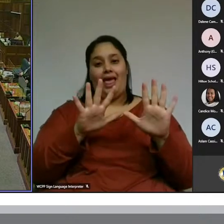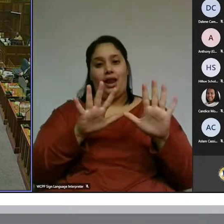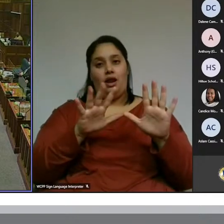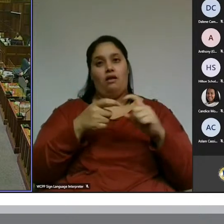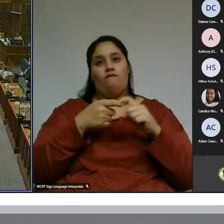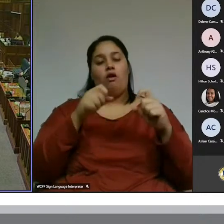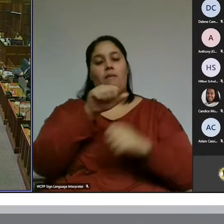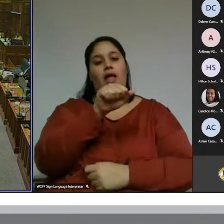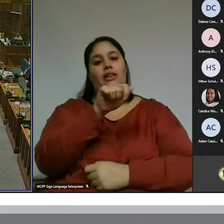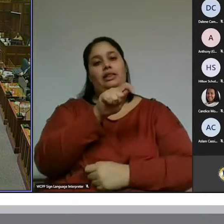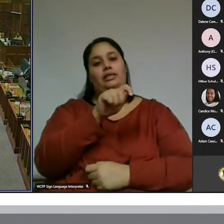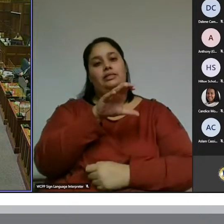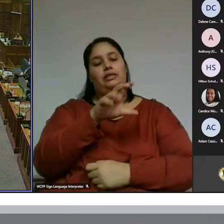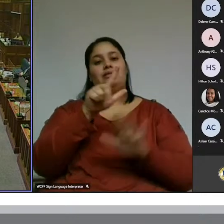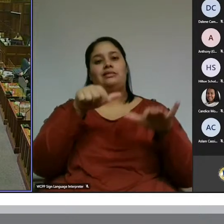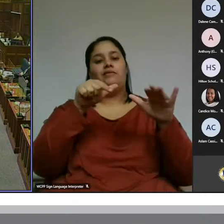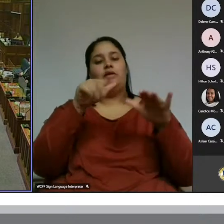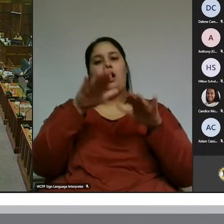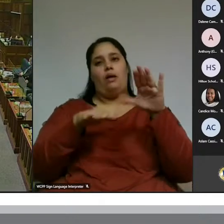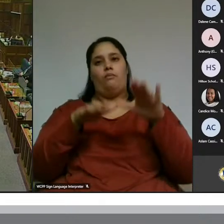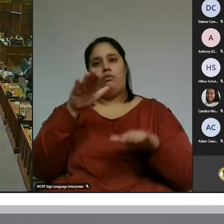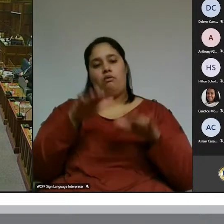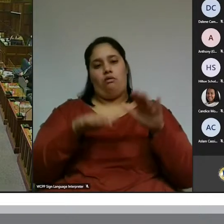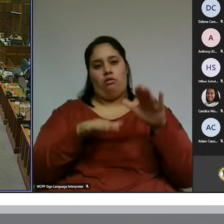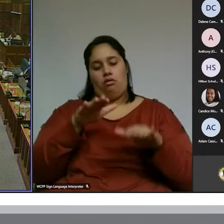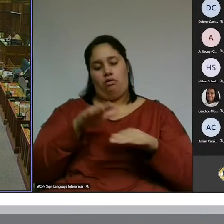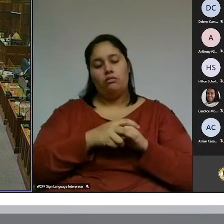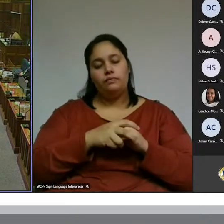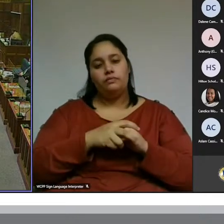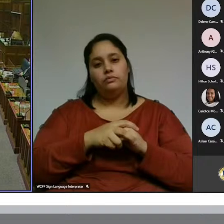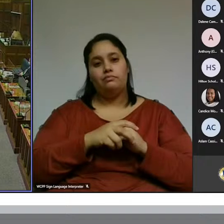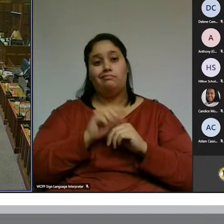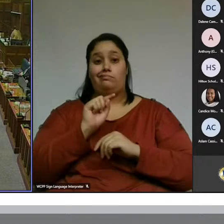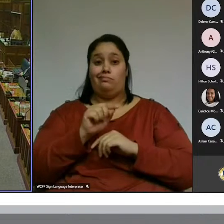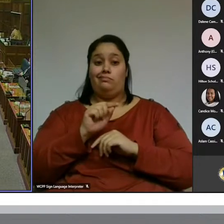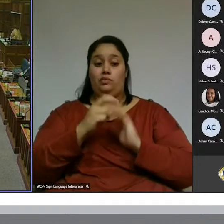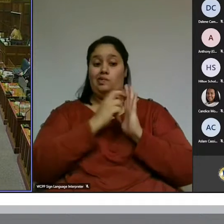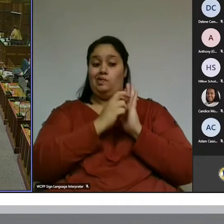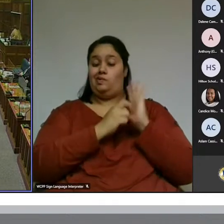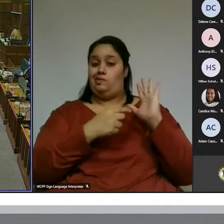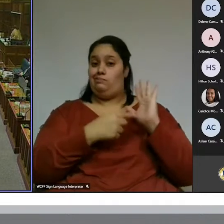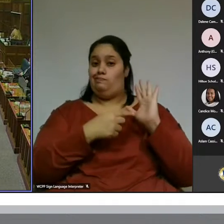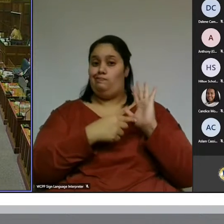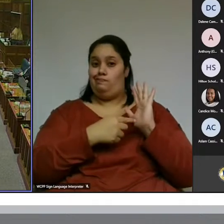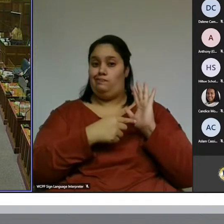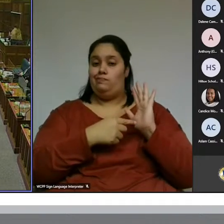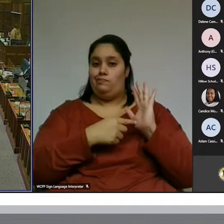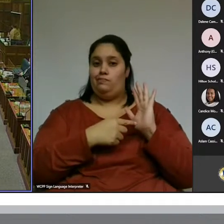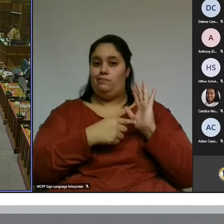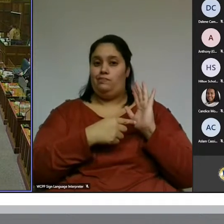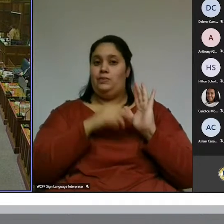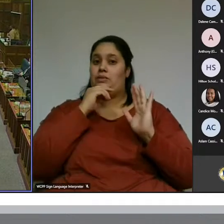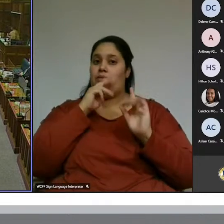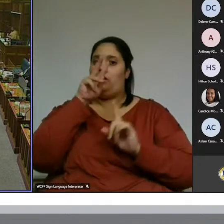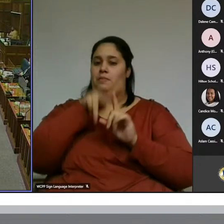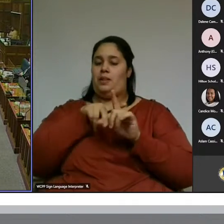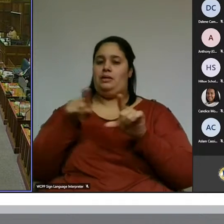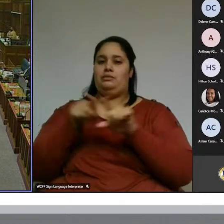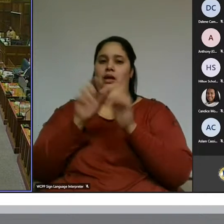ATC on the 17th of April, and then those rules will apply to this